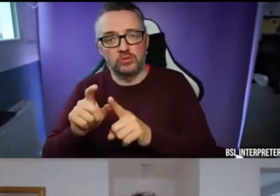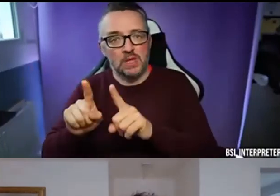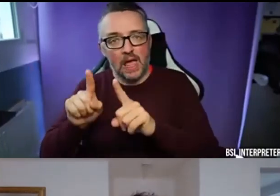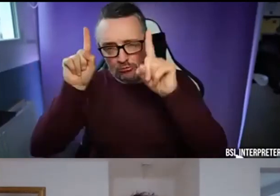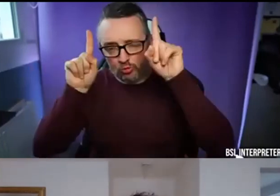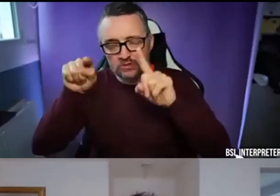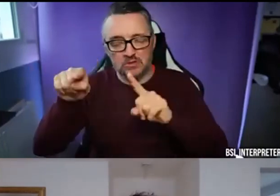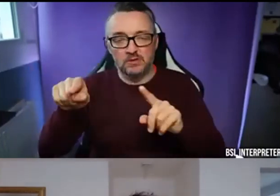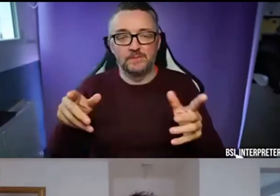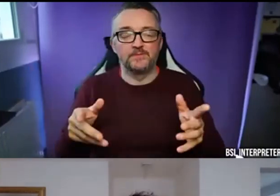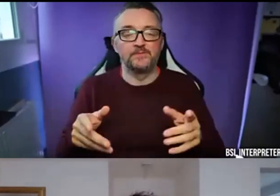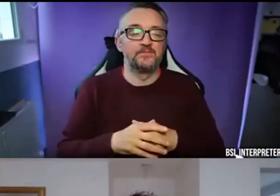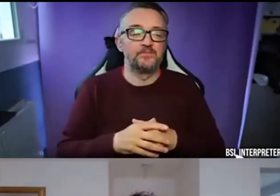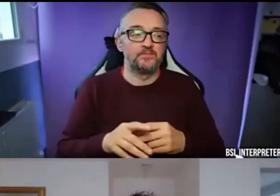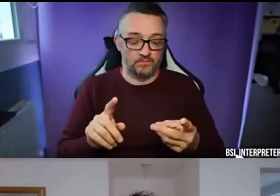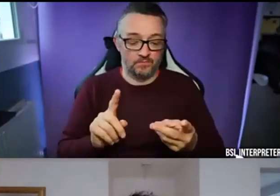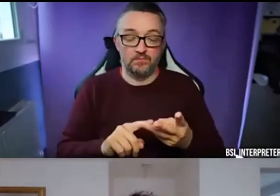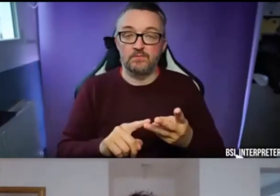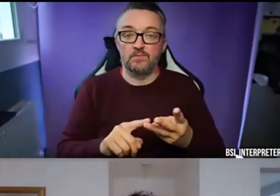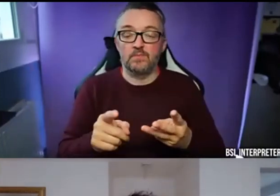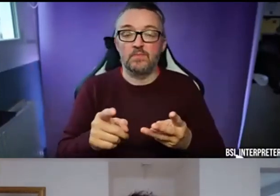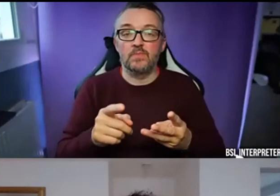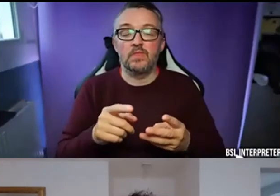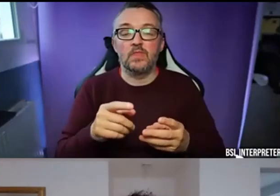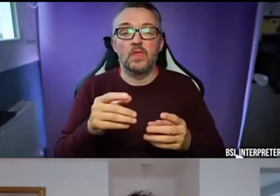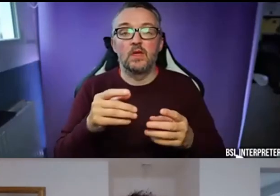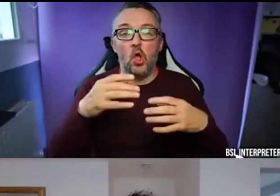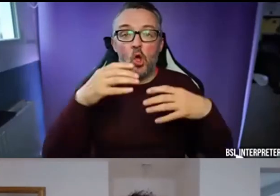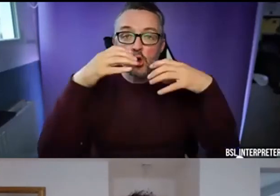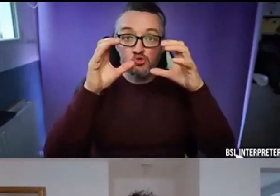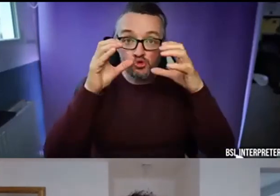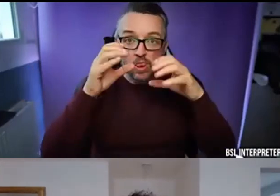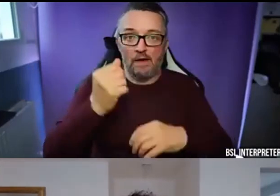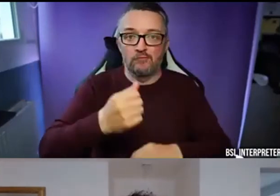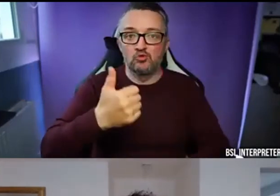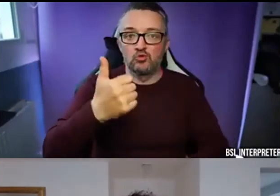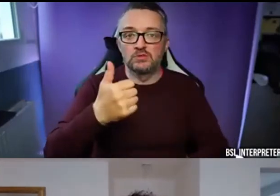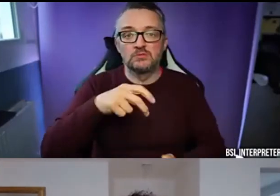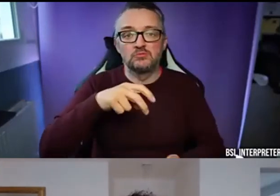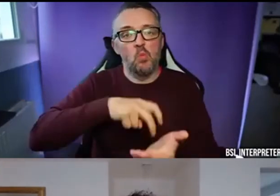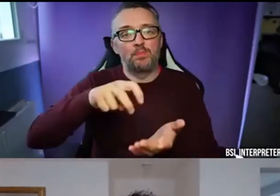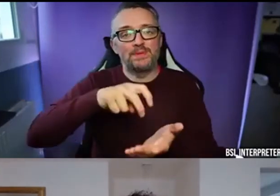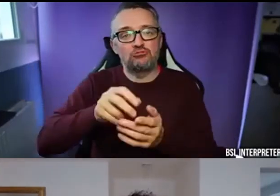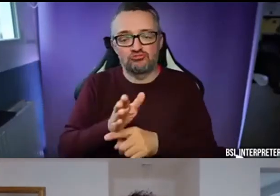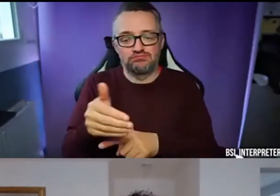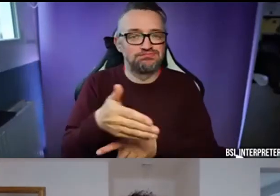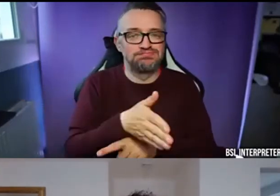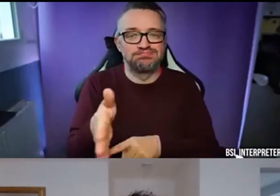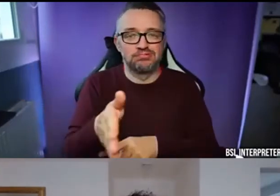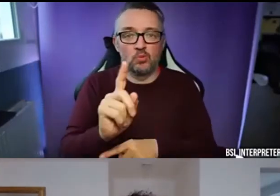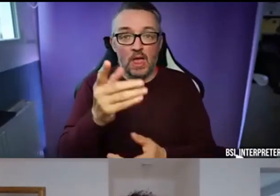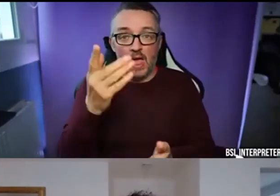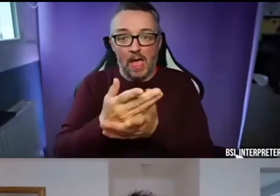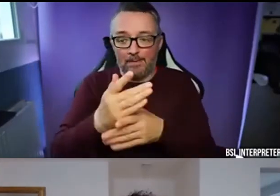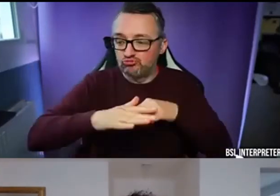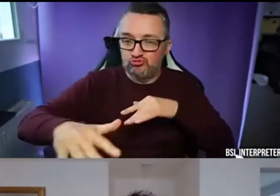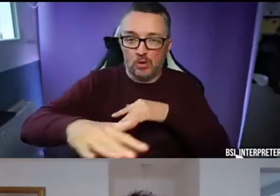directions came up. Google was cited as a good example of pedestrian directions that mirror what is actually on the